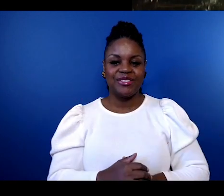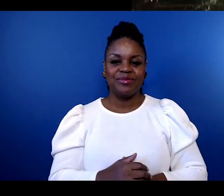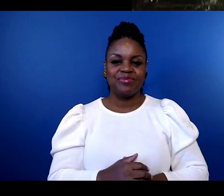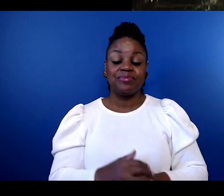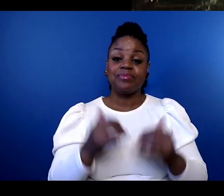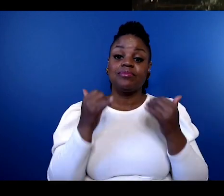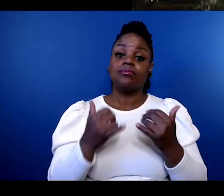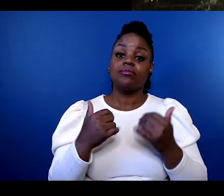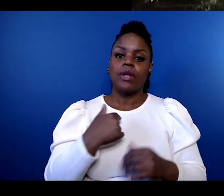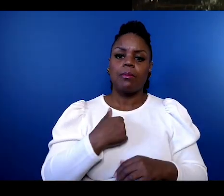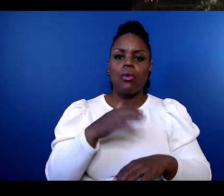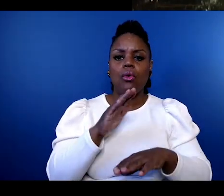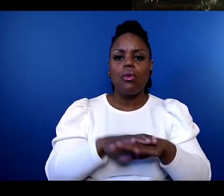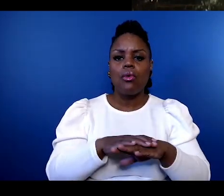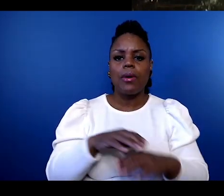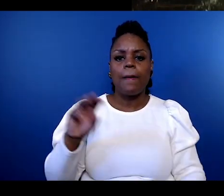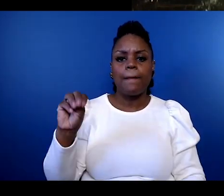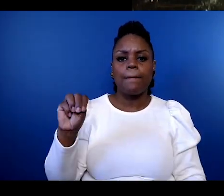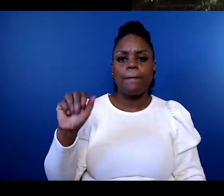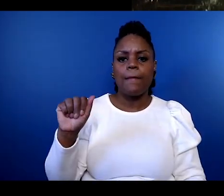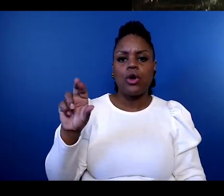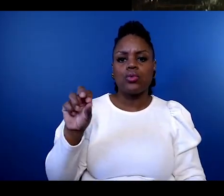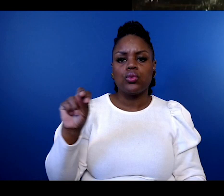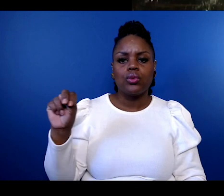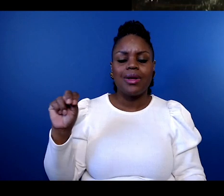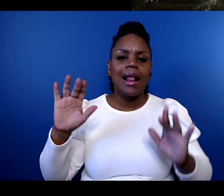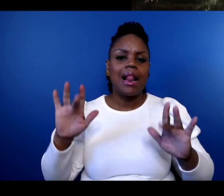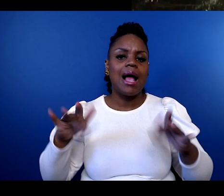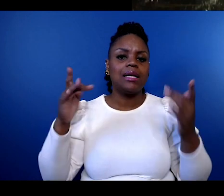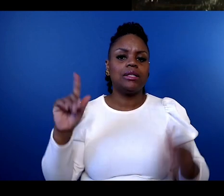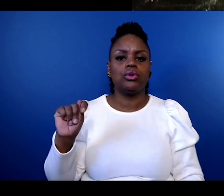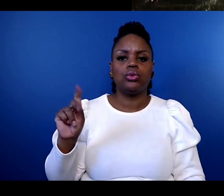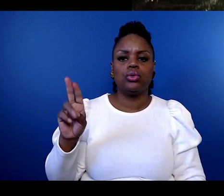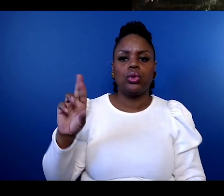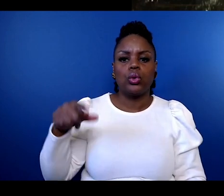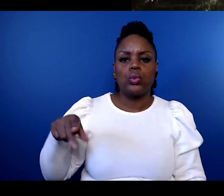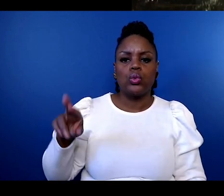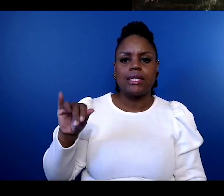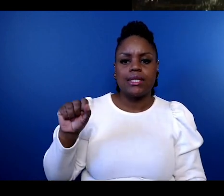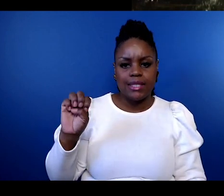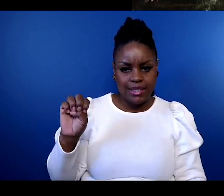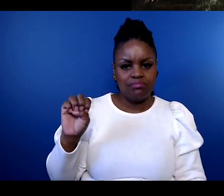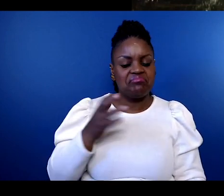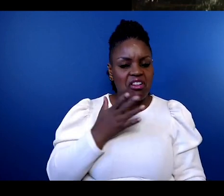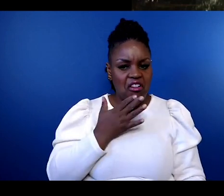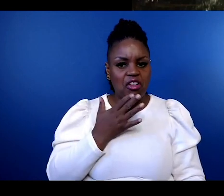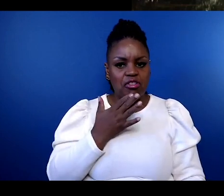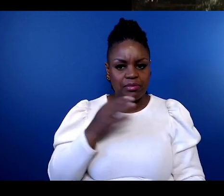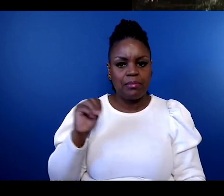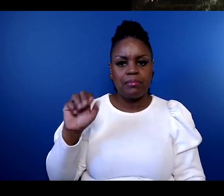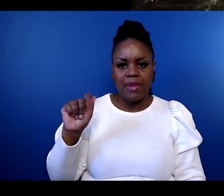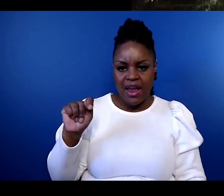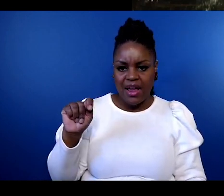a maroon and light turquoise and gray patterned mat under dappled sunlight. Today